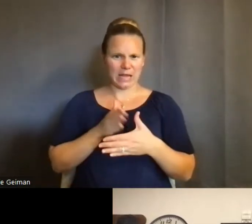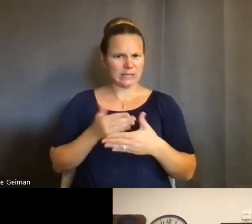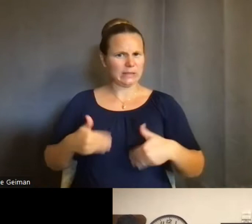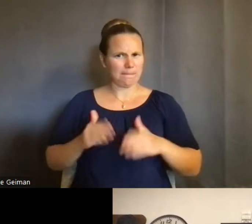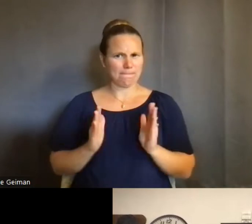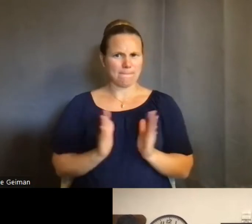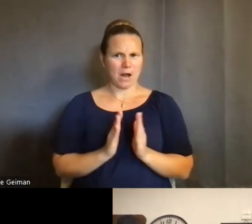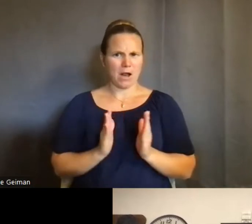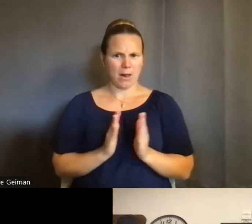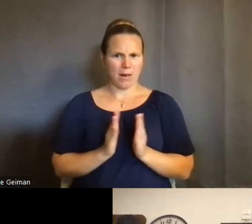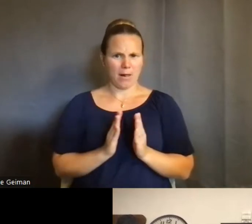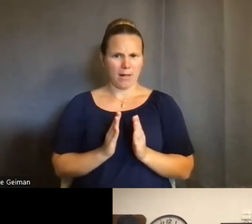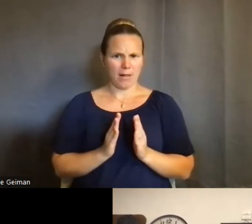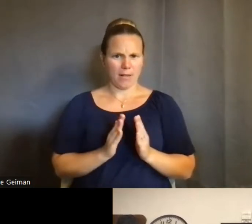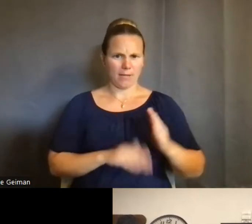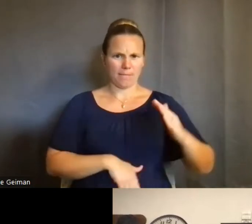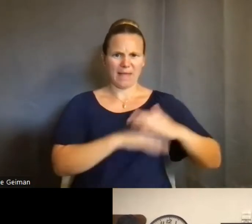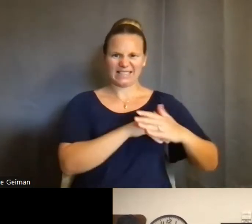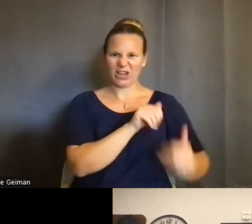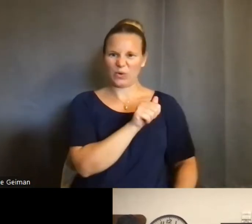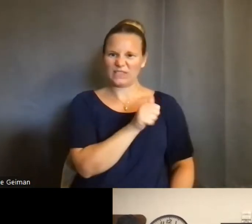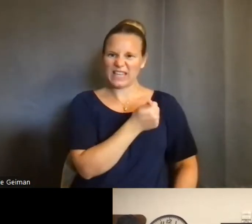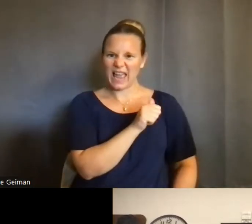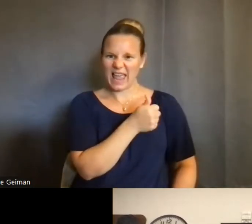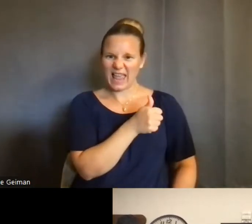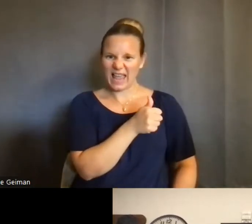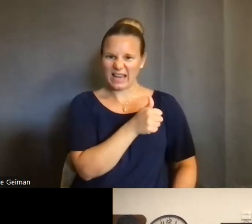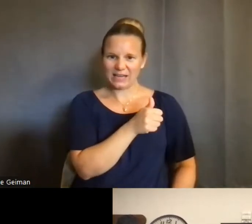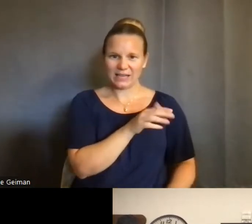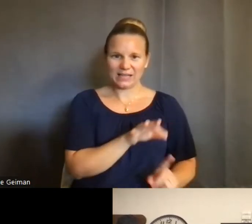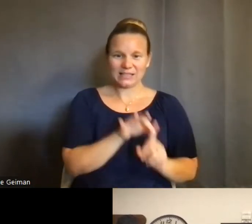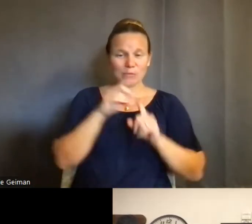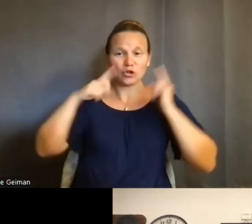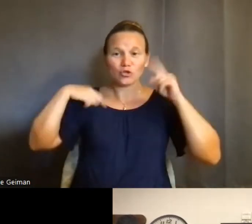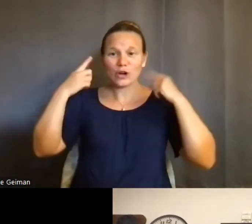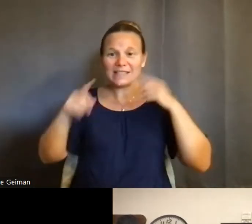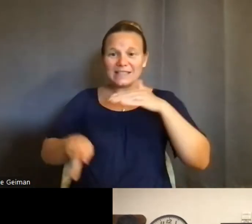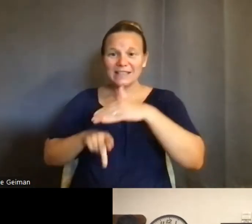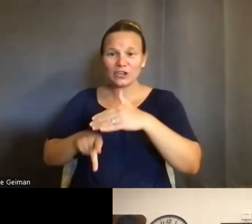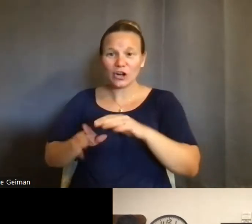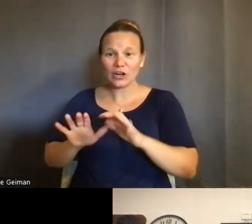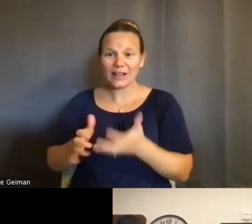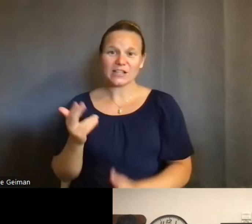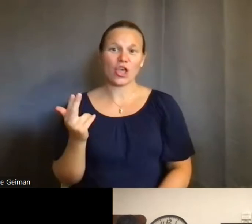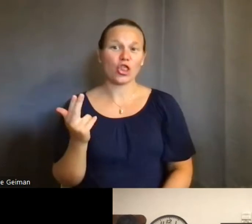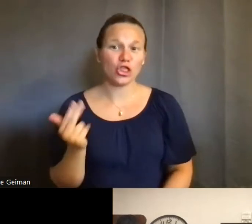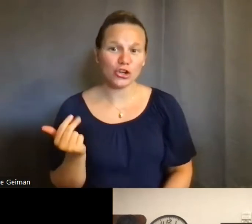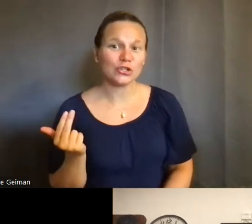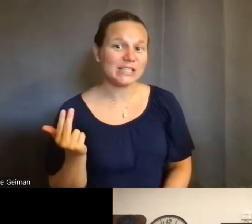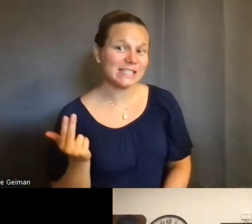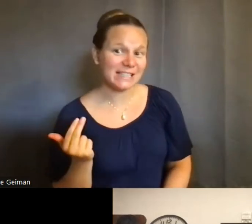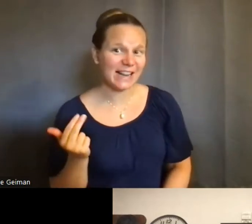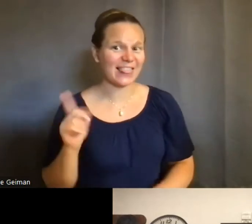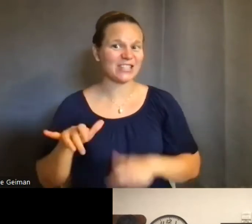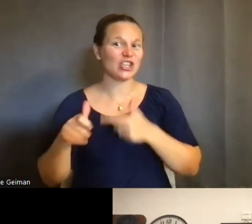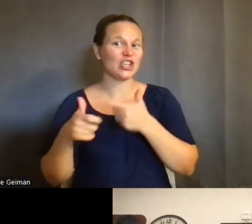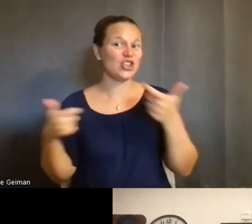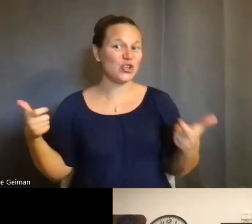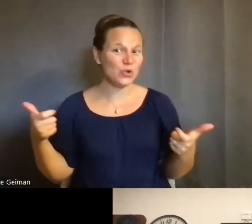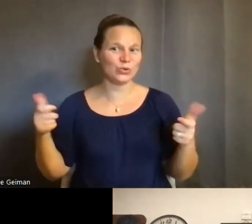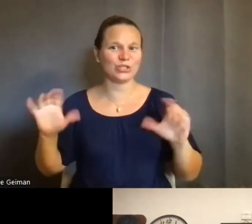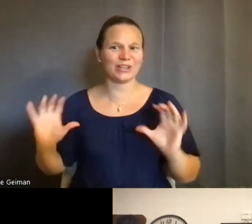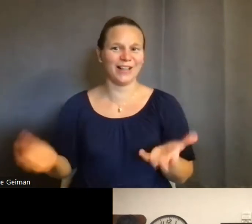They max out at about 10, with the exception of our crazy kindergarten class this year, which is 13, which is a huge class for